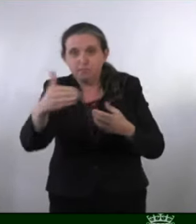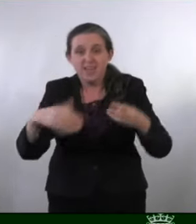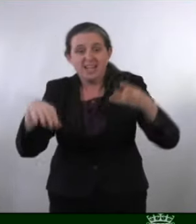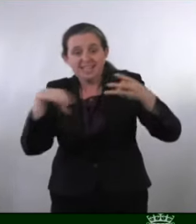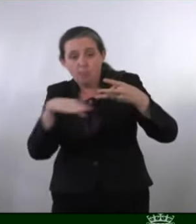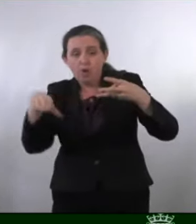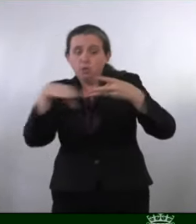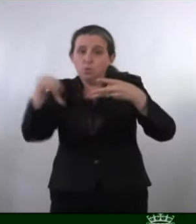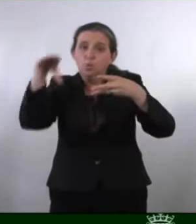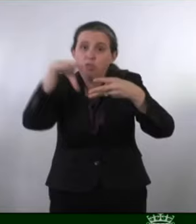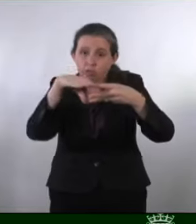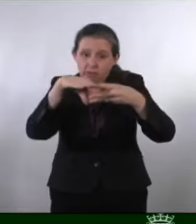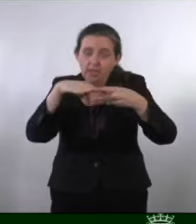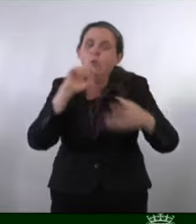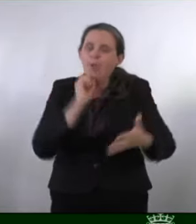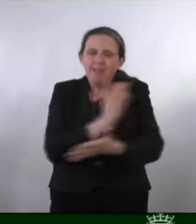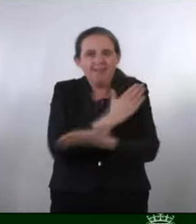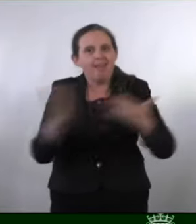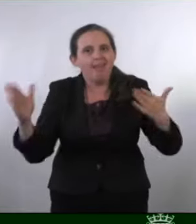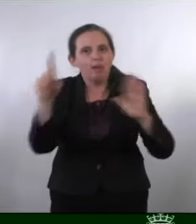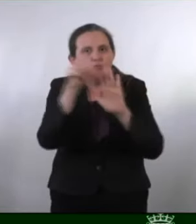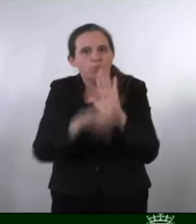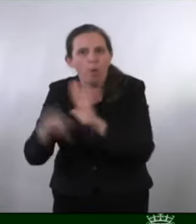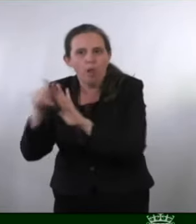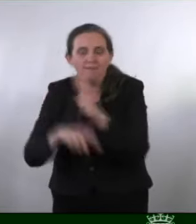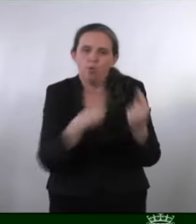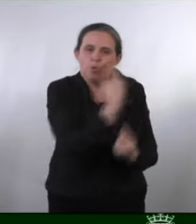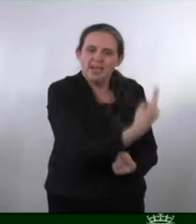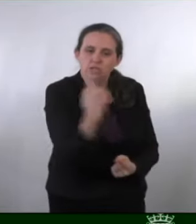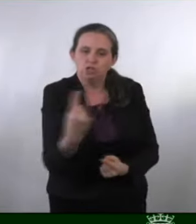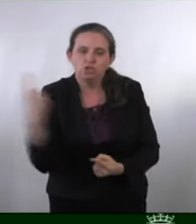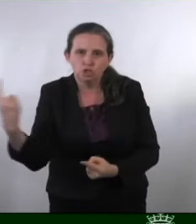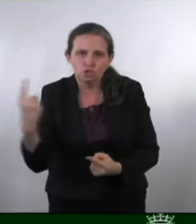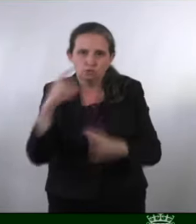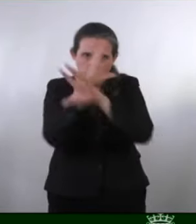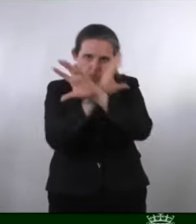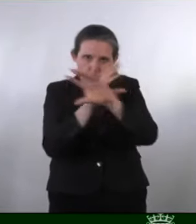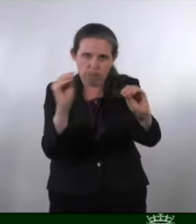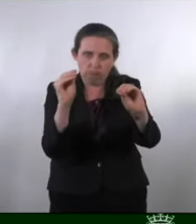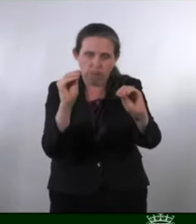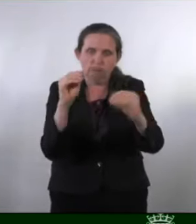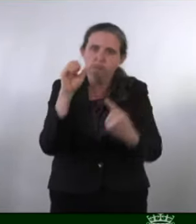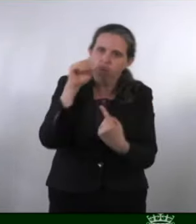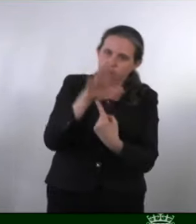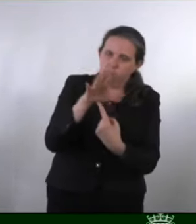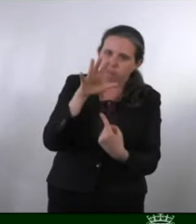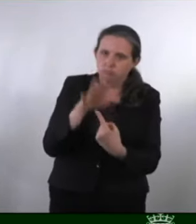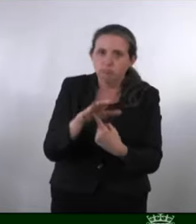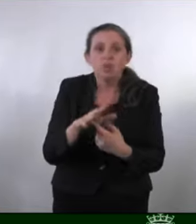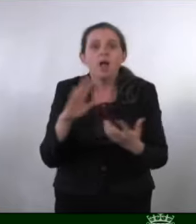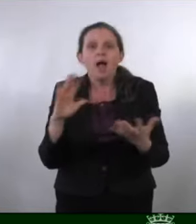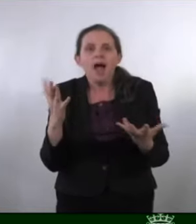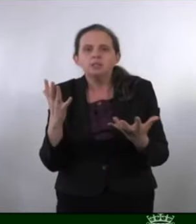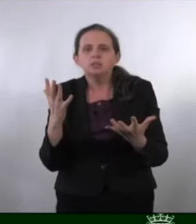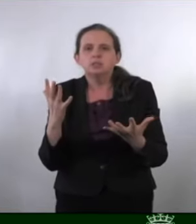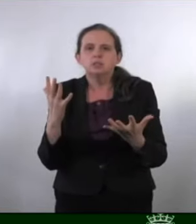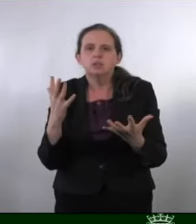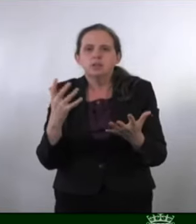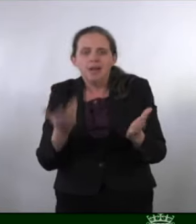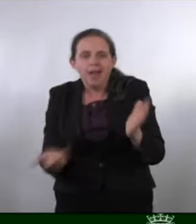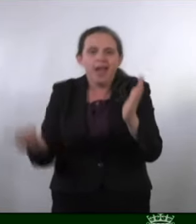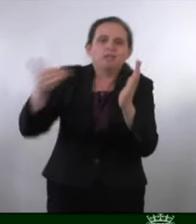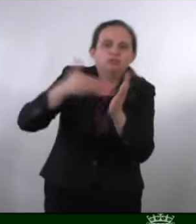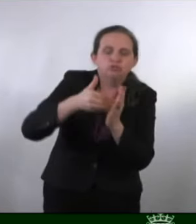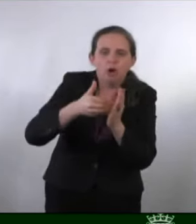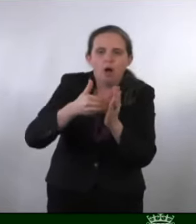set of rules. We've also, and that's to say we won't have negotiations on additional